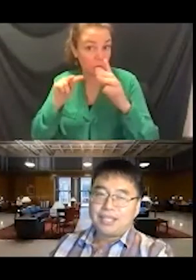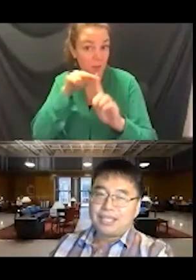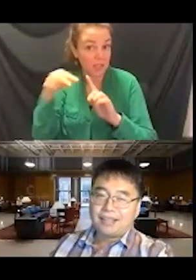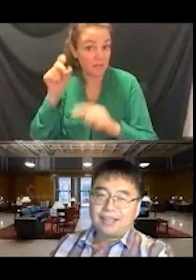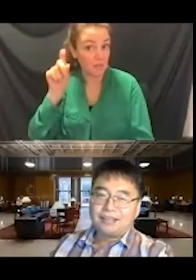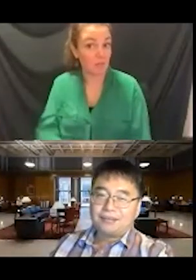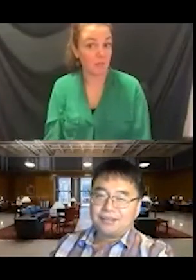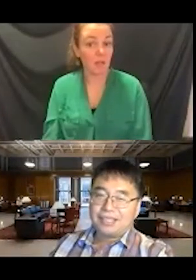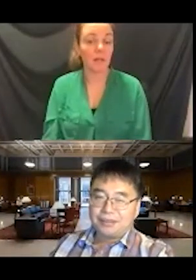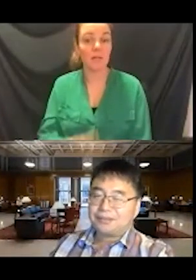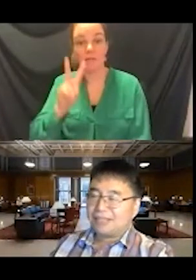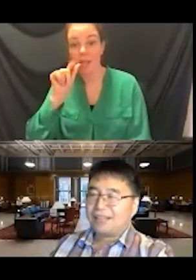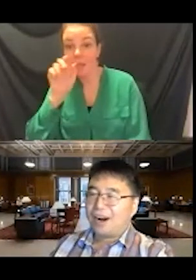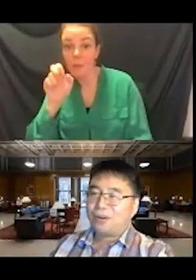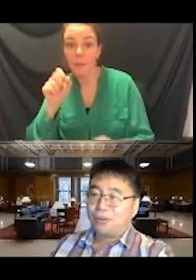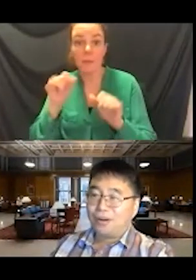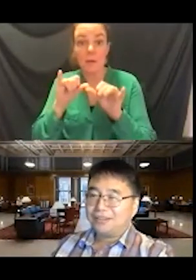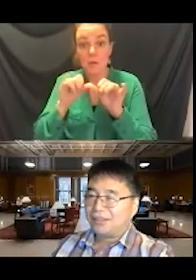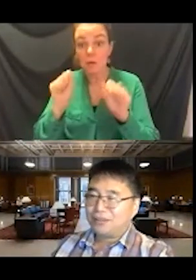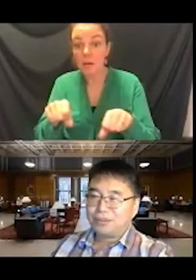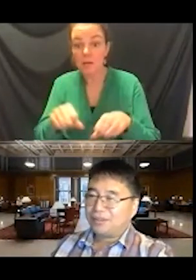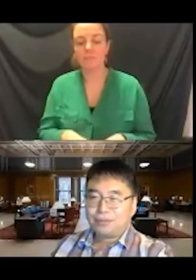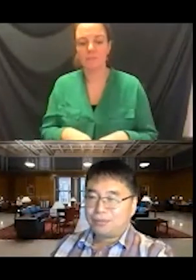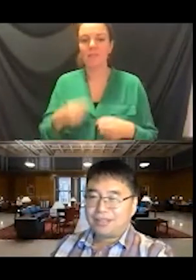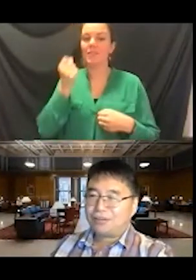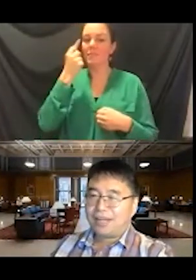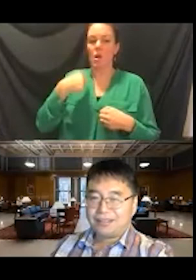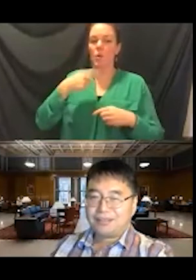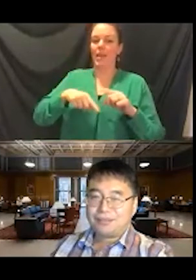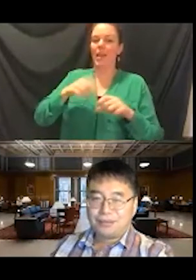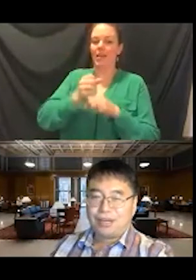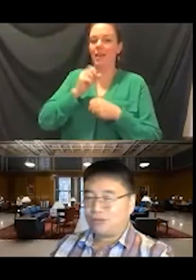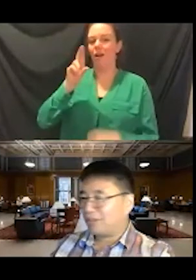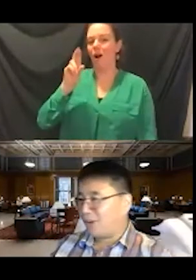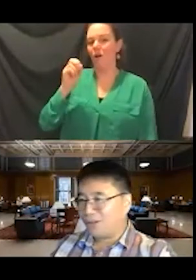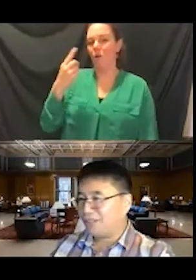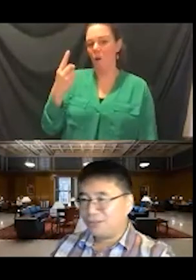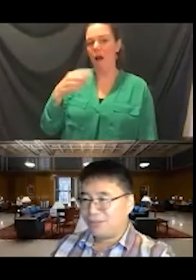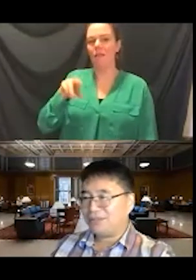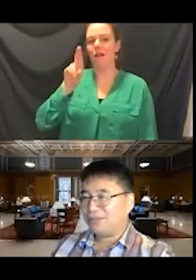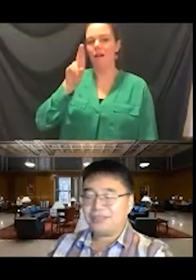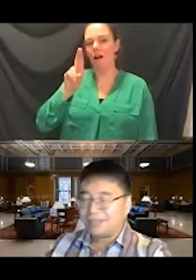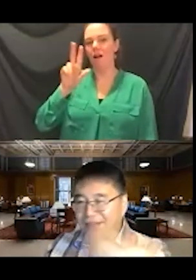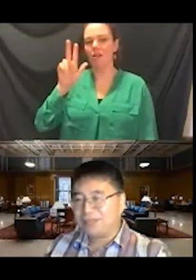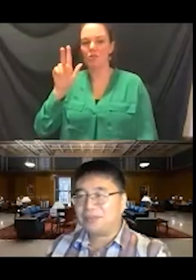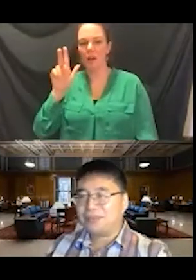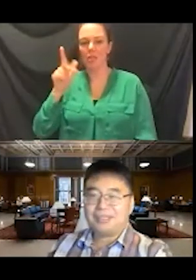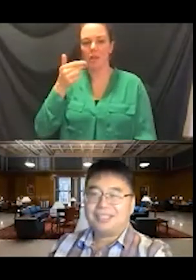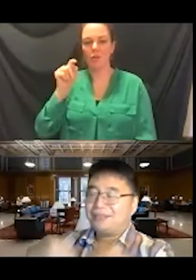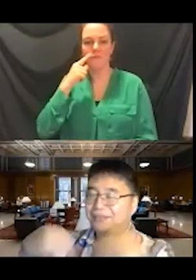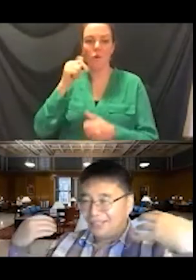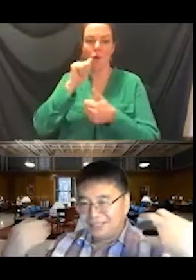we cannot, you know, get R01, R23 grants to address all these questions. It's just not